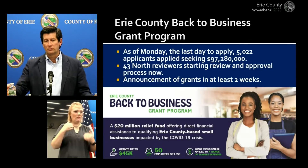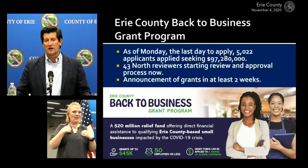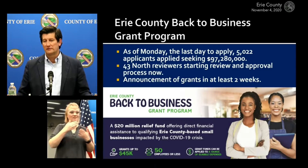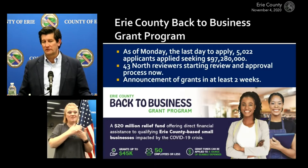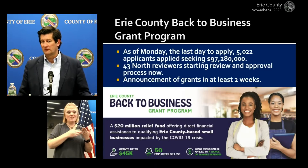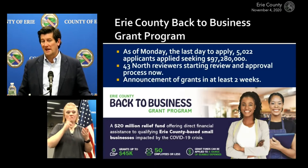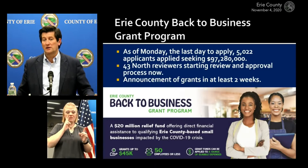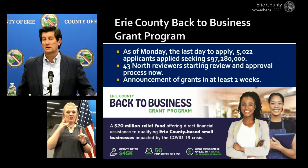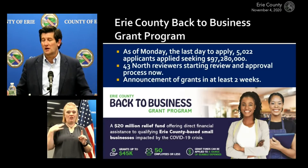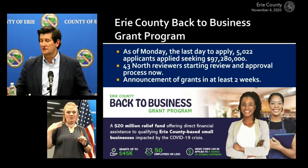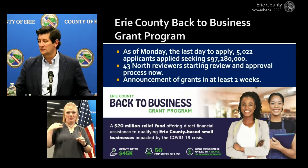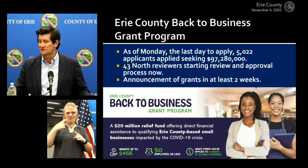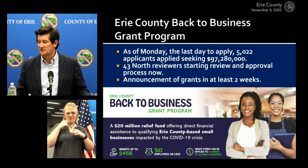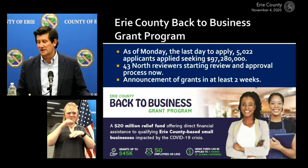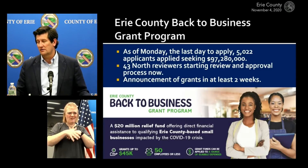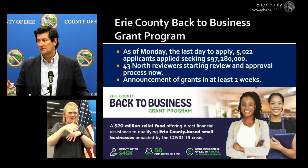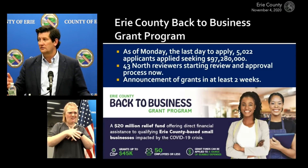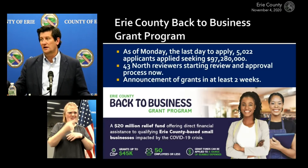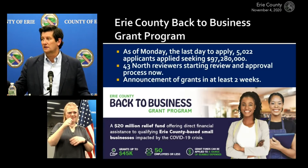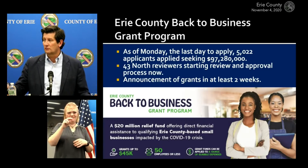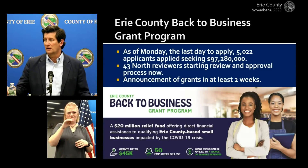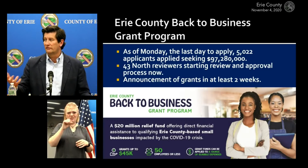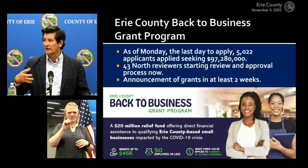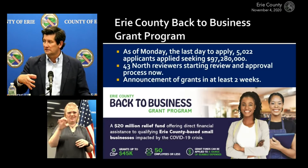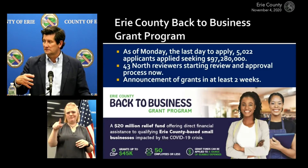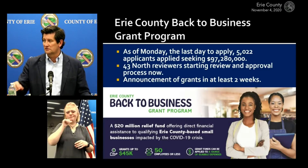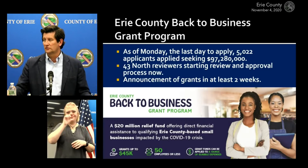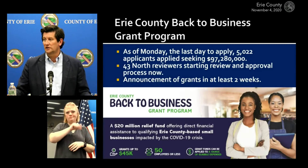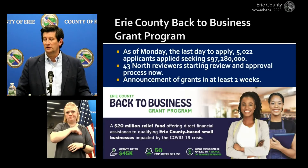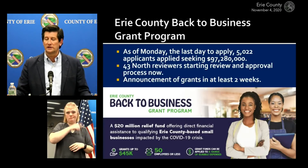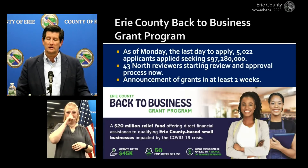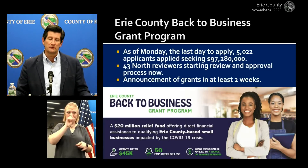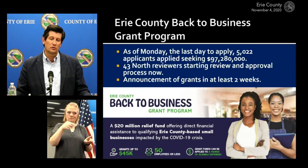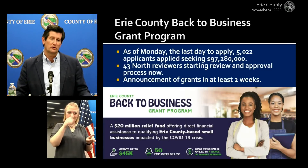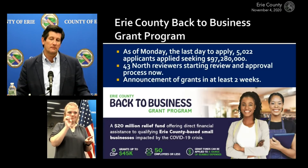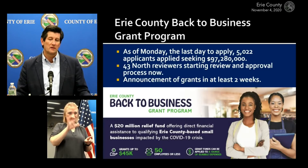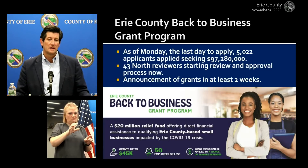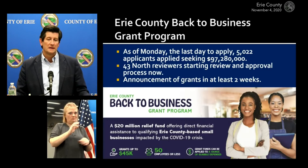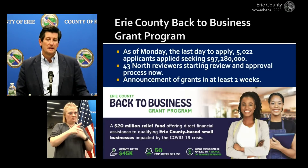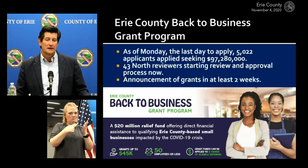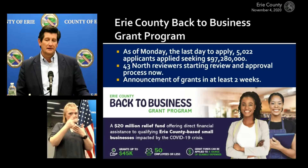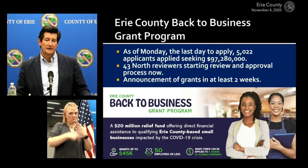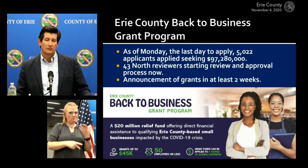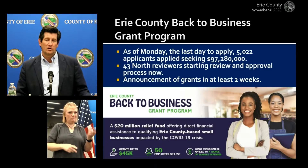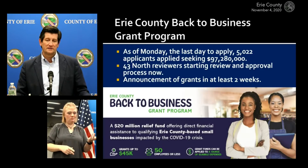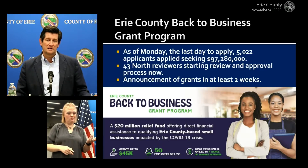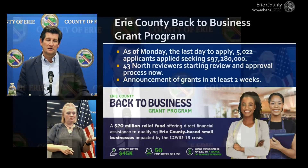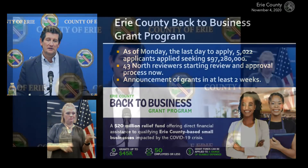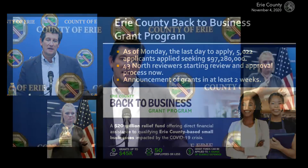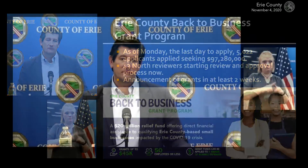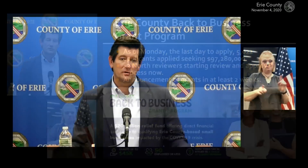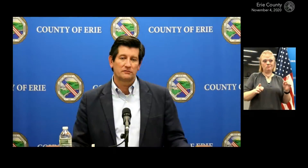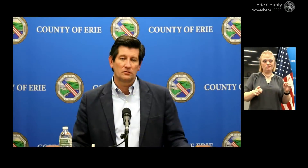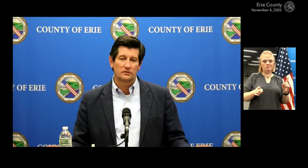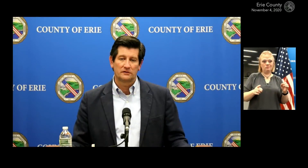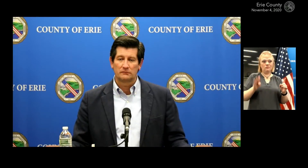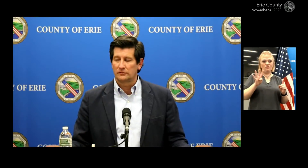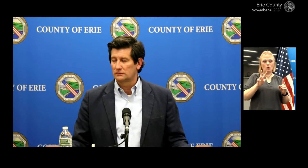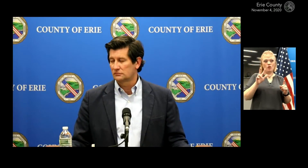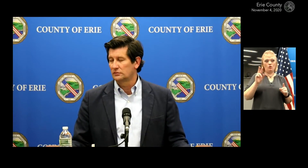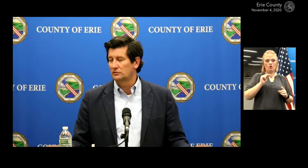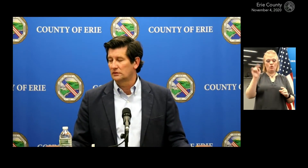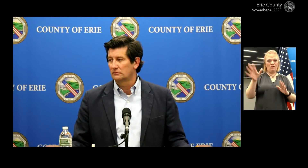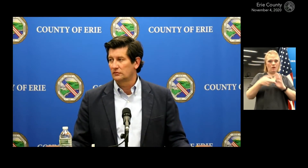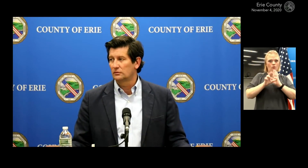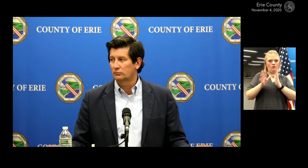know that have applied from Niagara County, Genesee County. They're not going to qualify because it's only an Erie County program. But 43 North and the